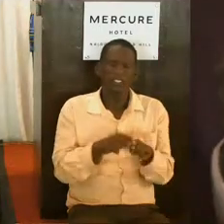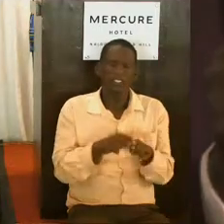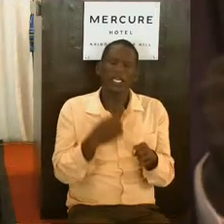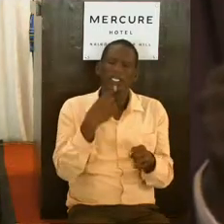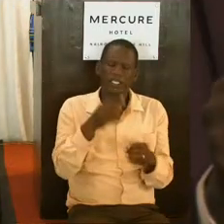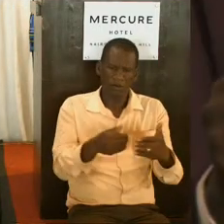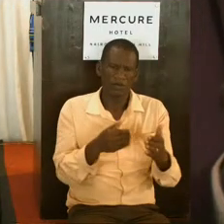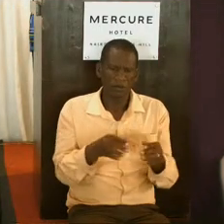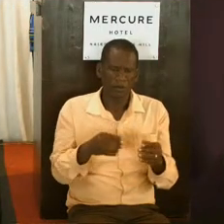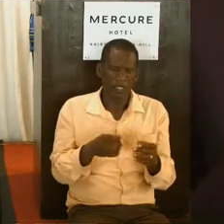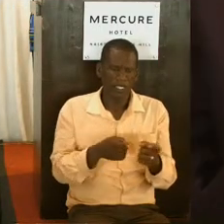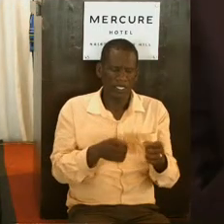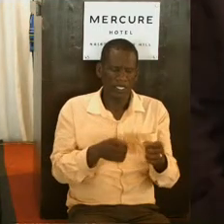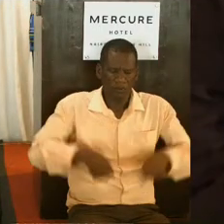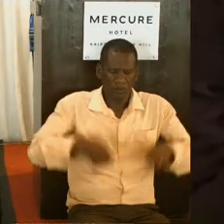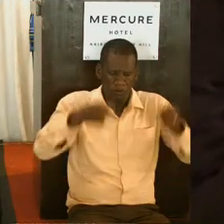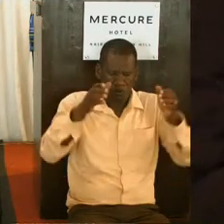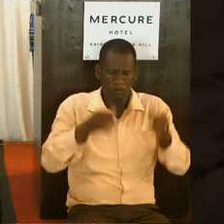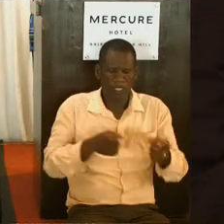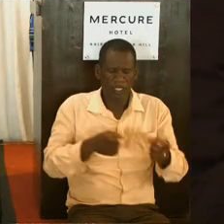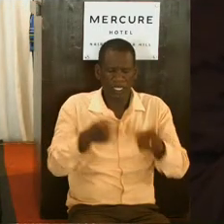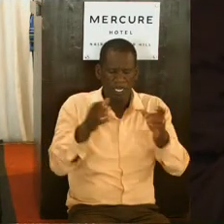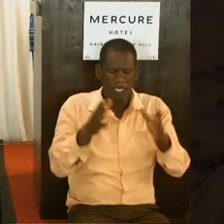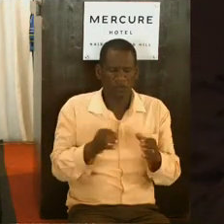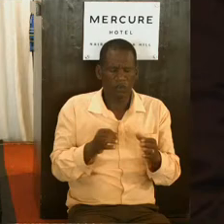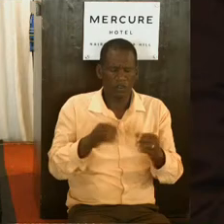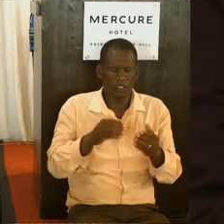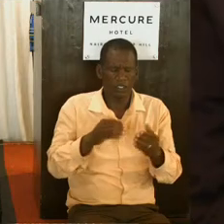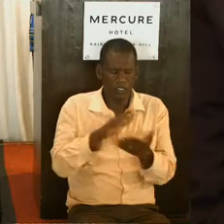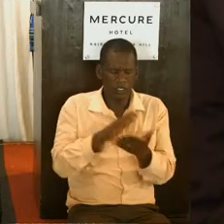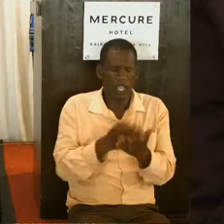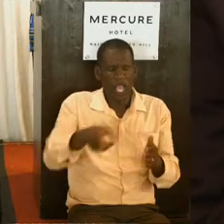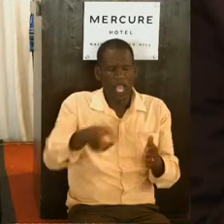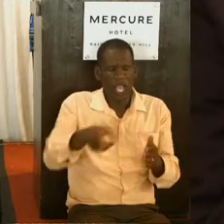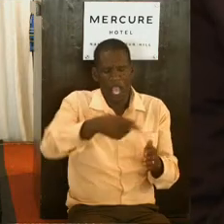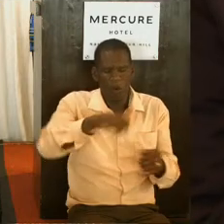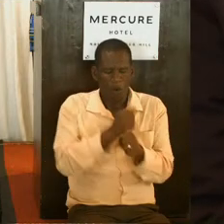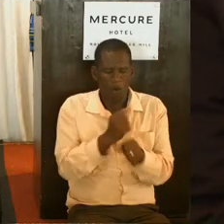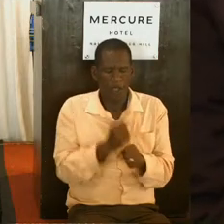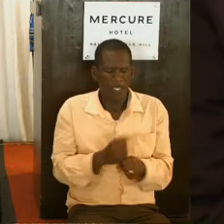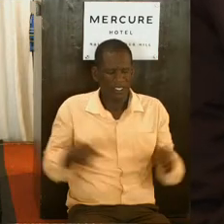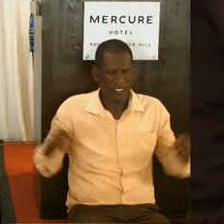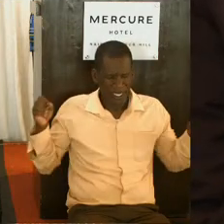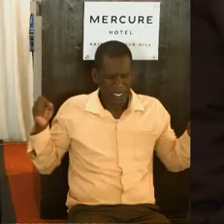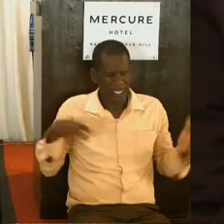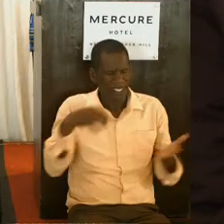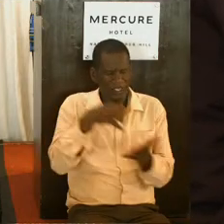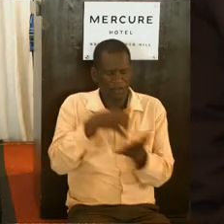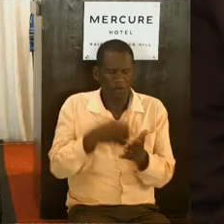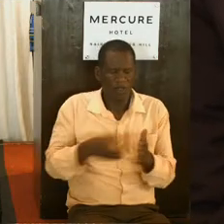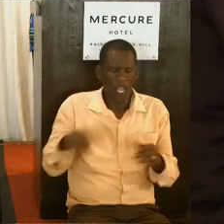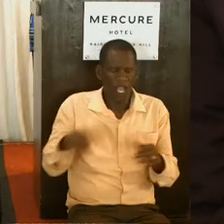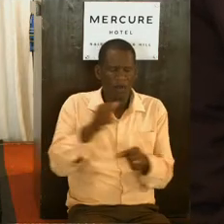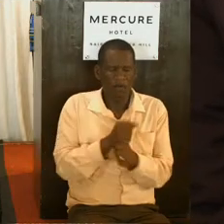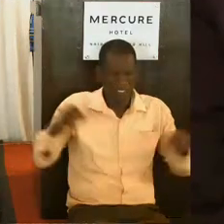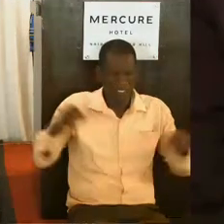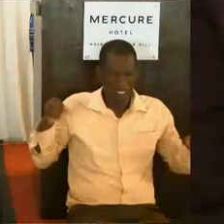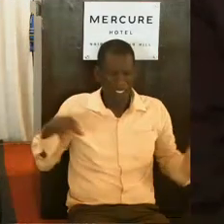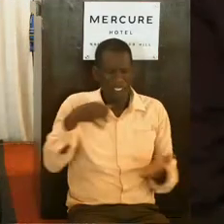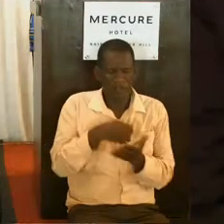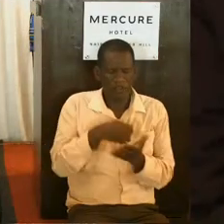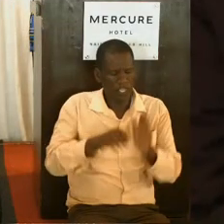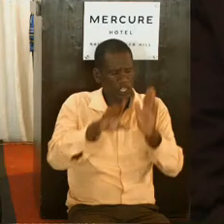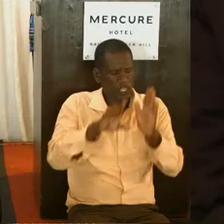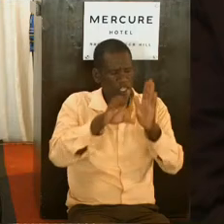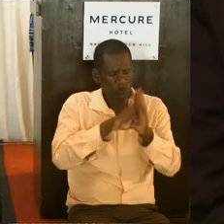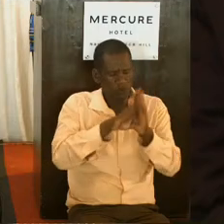by the moderator our work is clearly captured in the